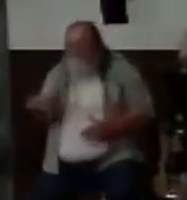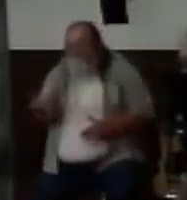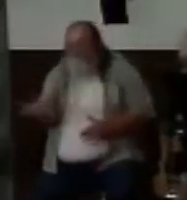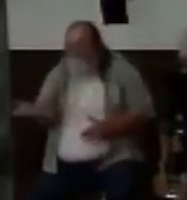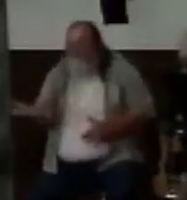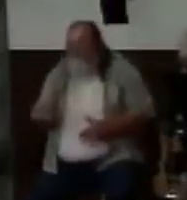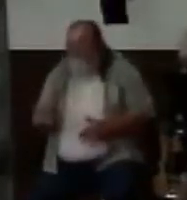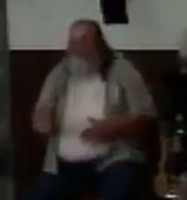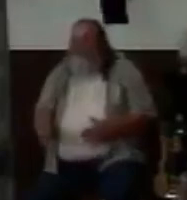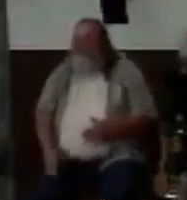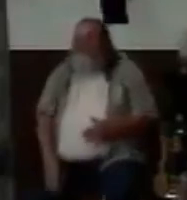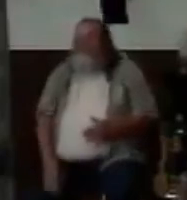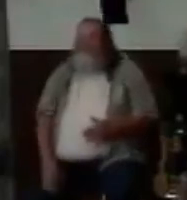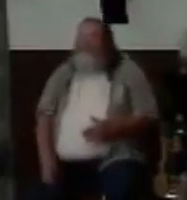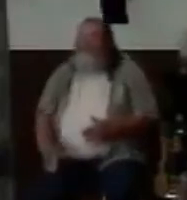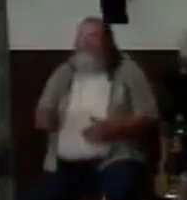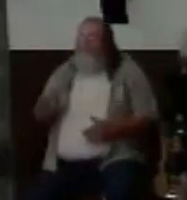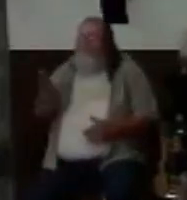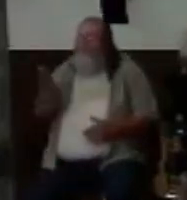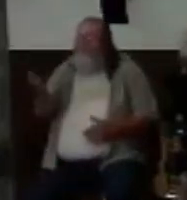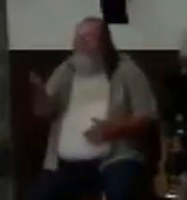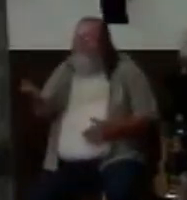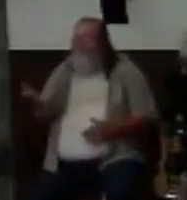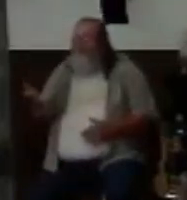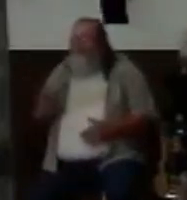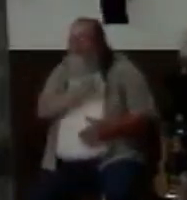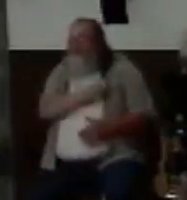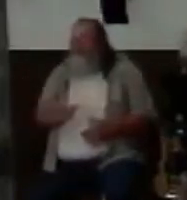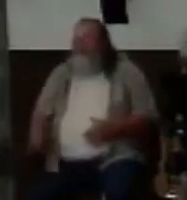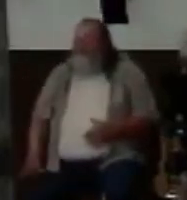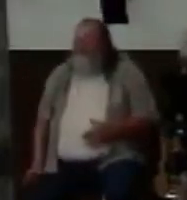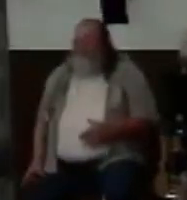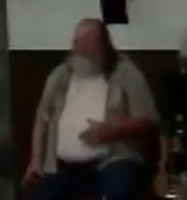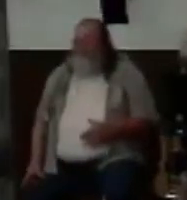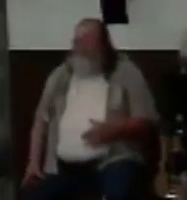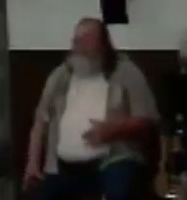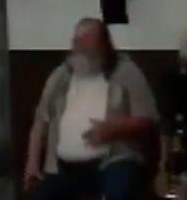His name alone will be worshiped. Their prayer was for relief.